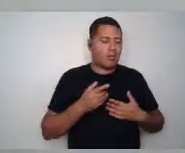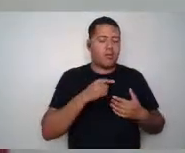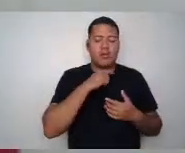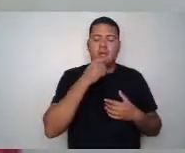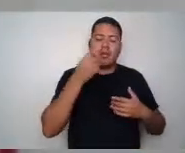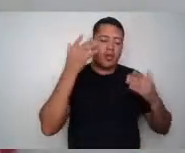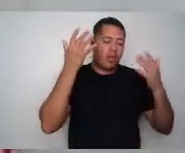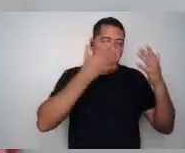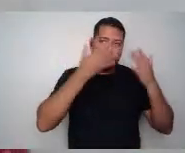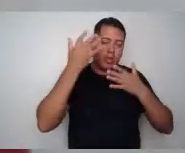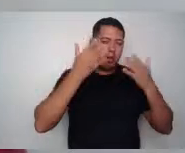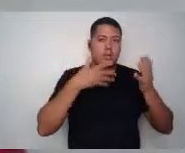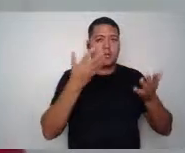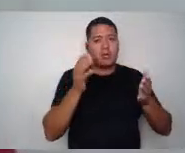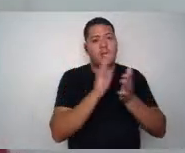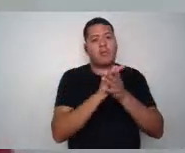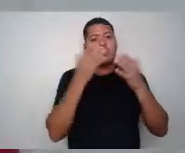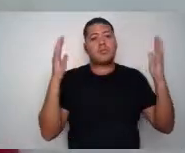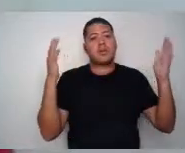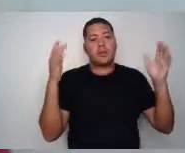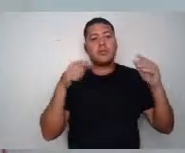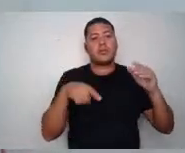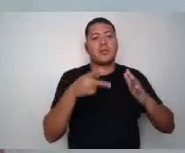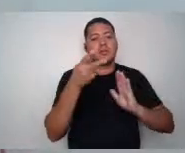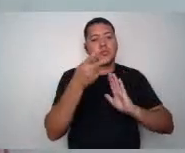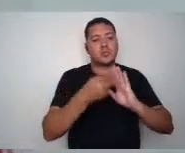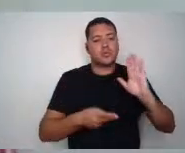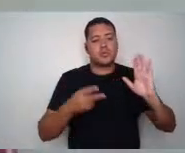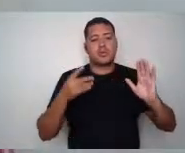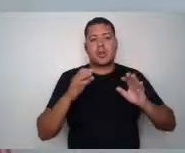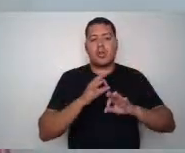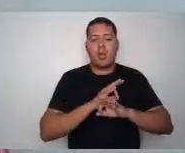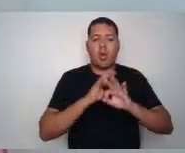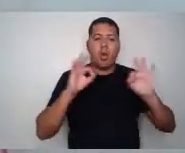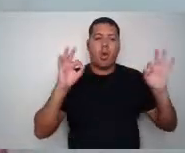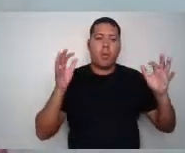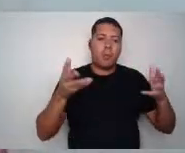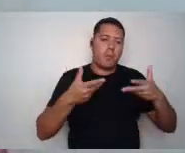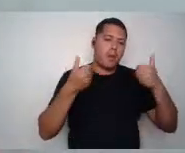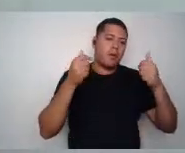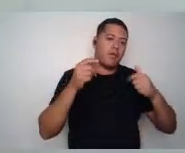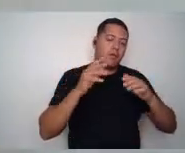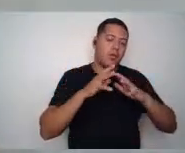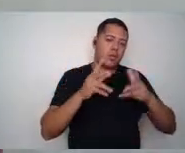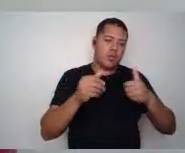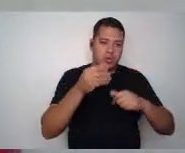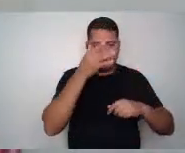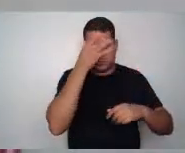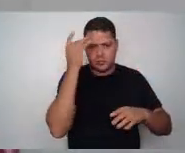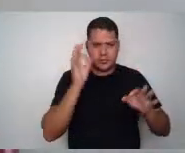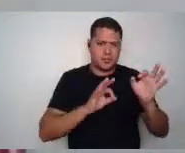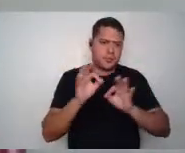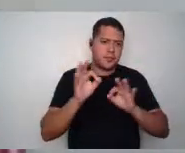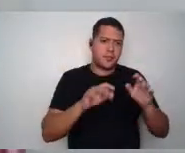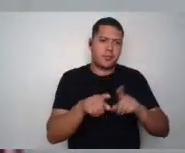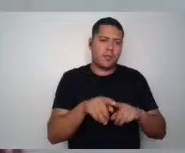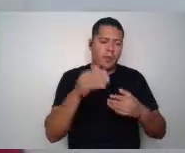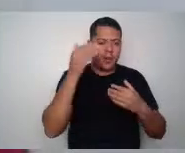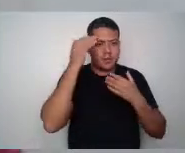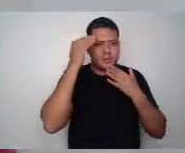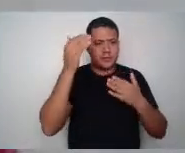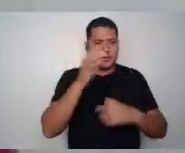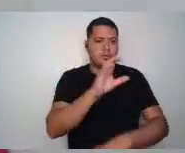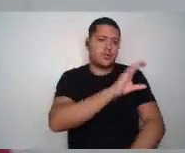So congratulations for this wonderful program and all of the organization